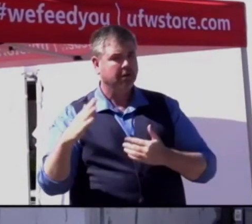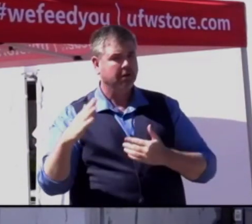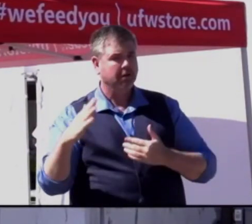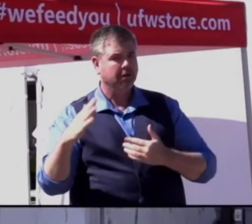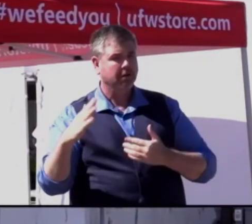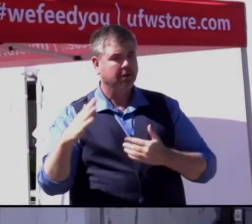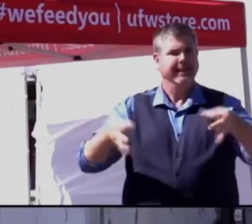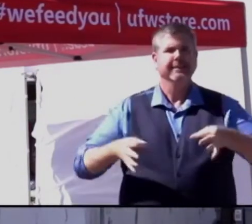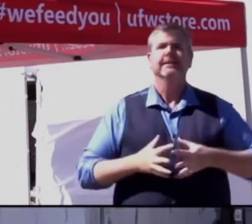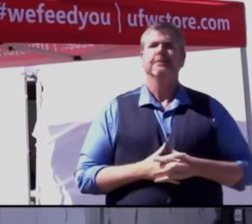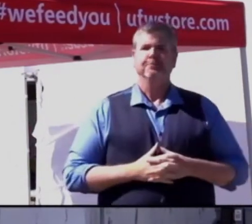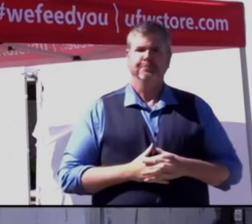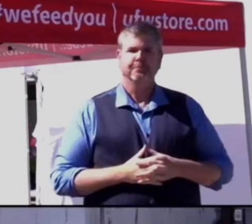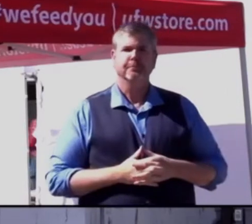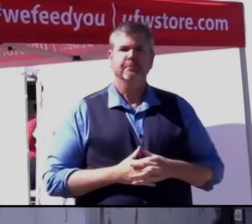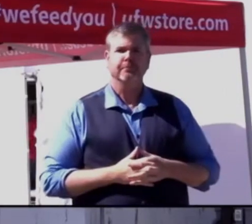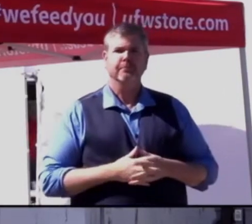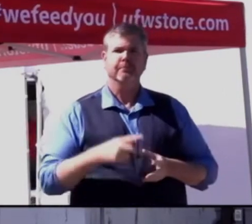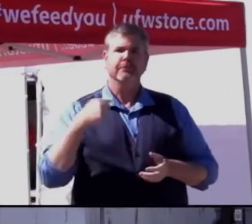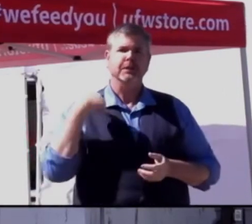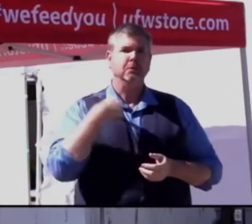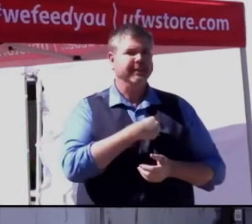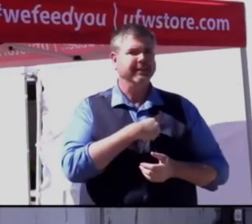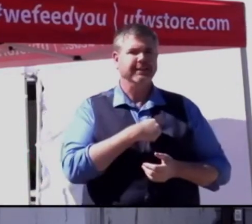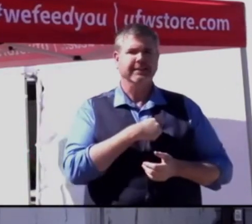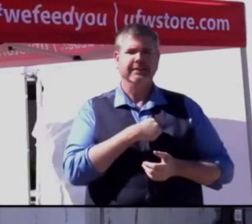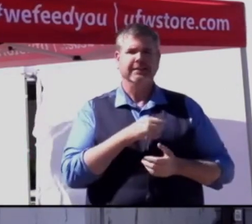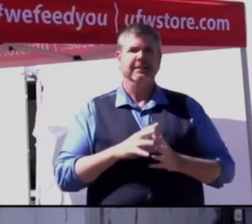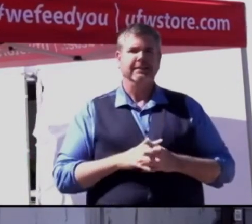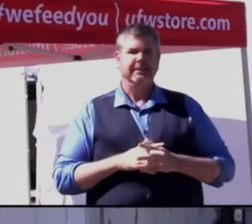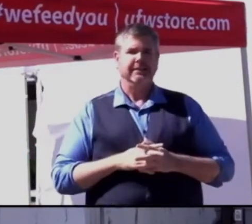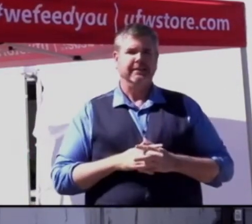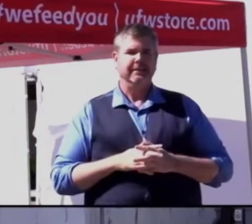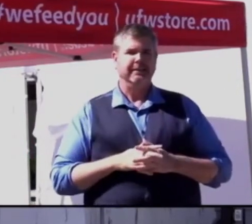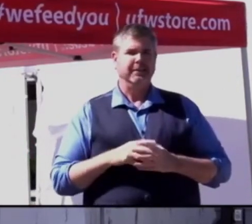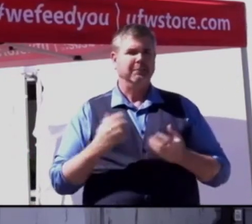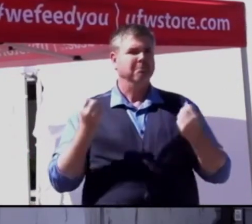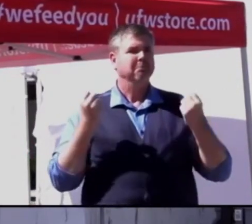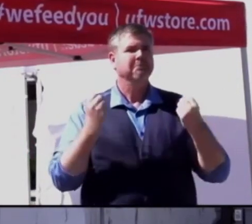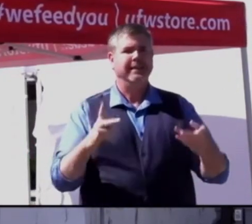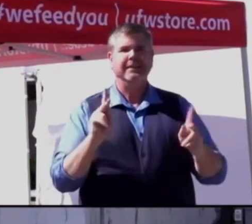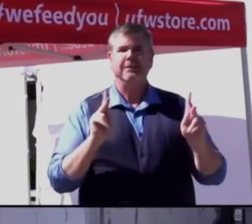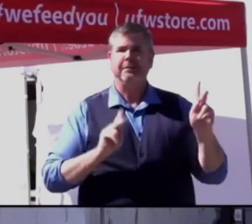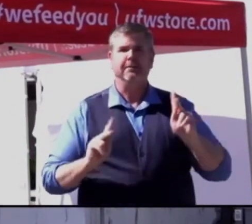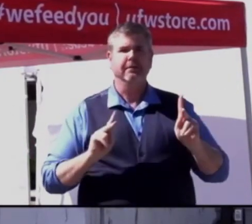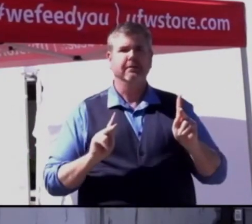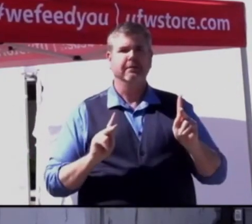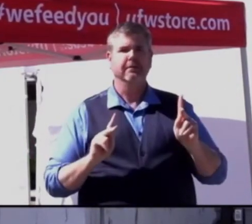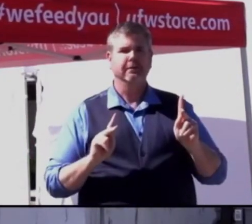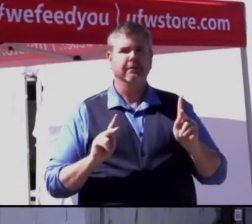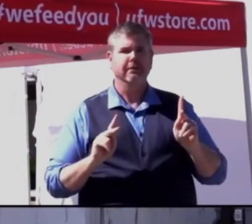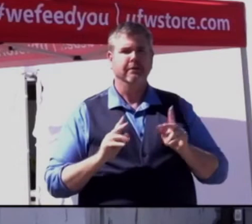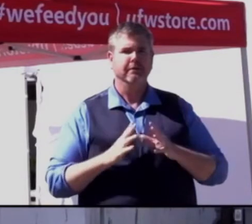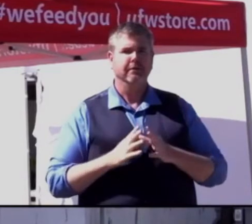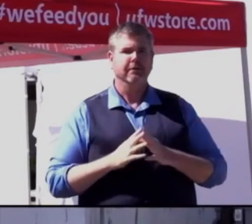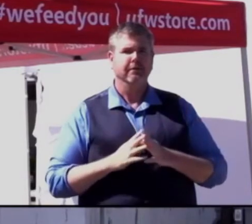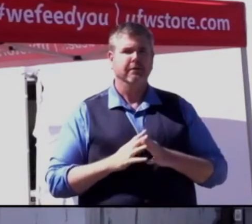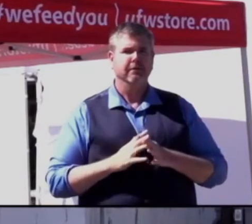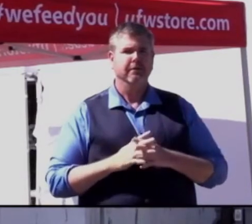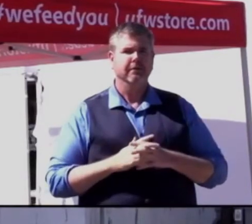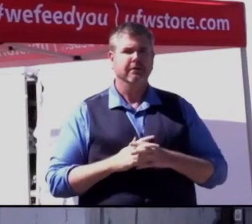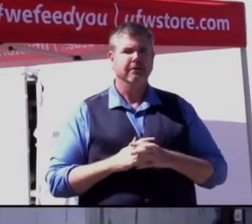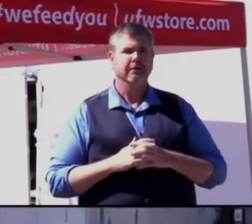mean that in a very, very large sense. There are so many people and organizations in the we, and so what we